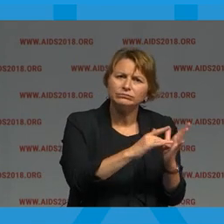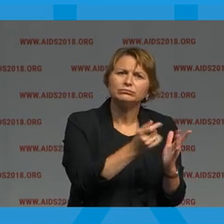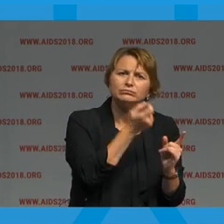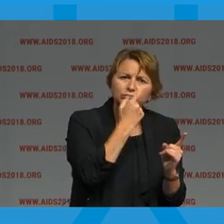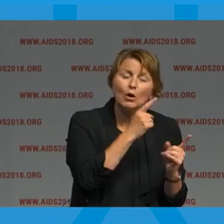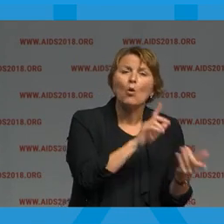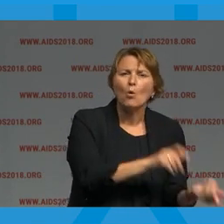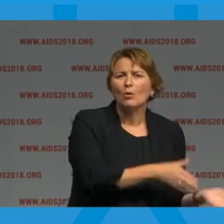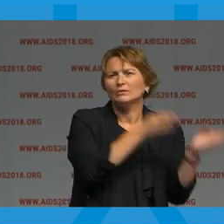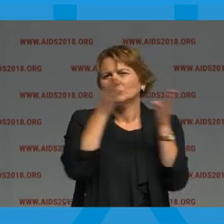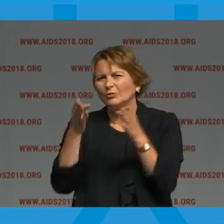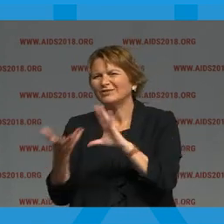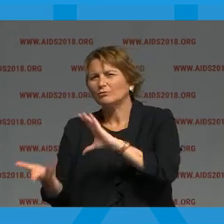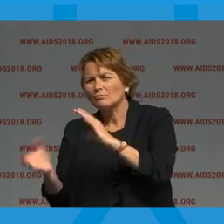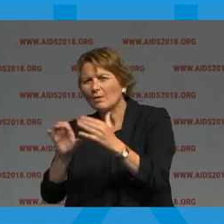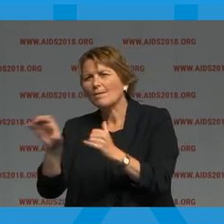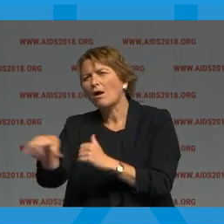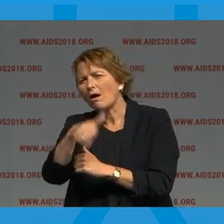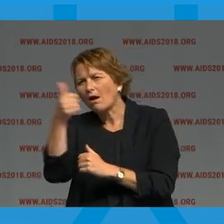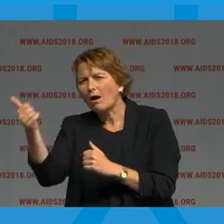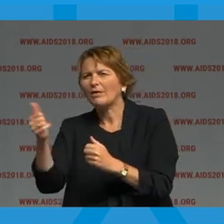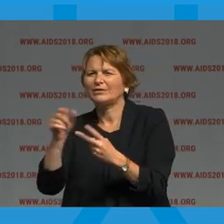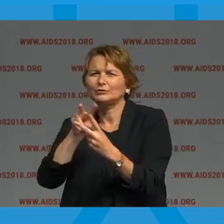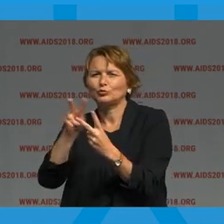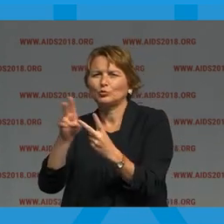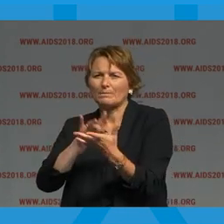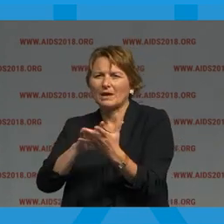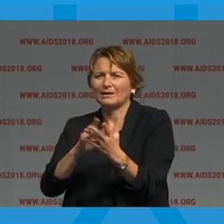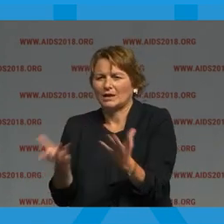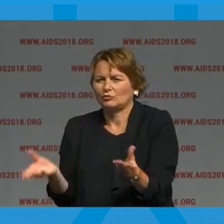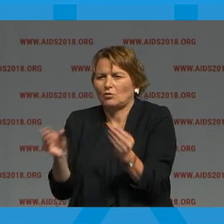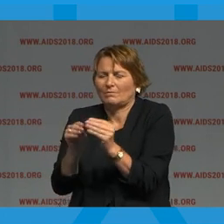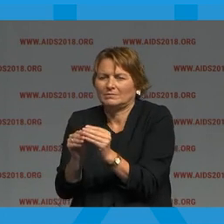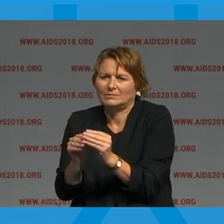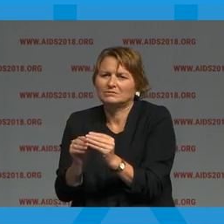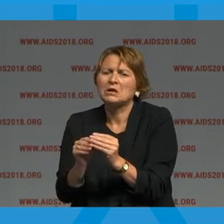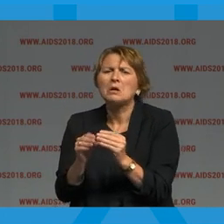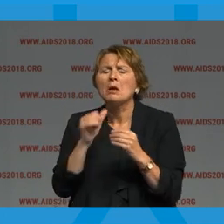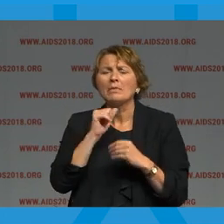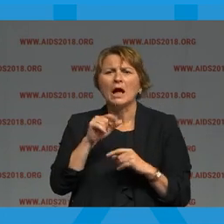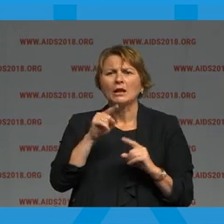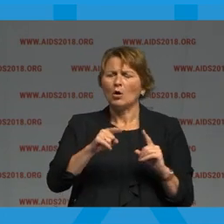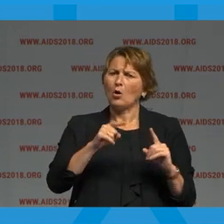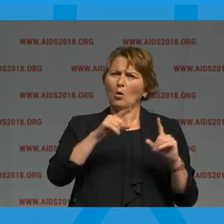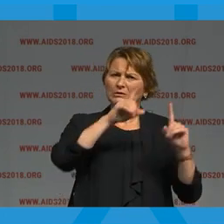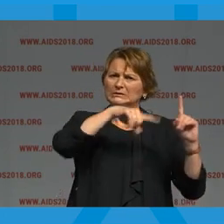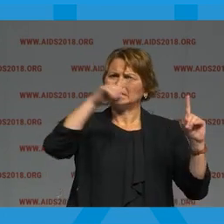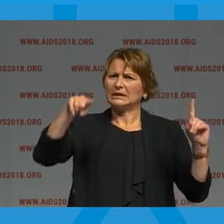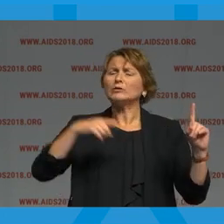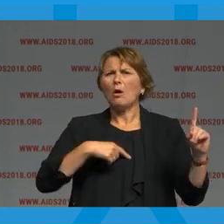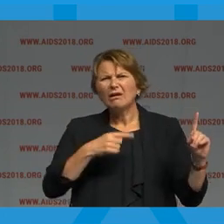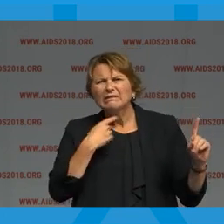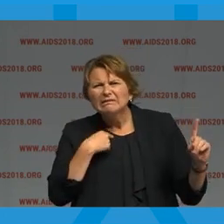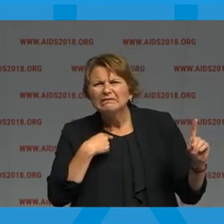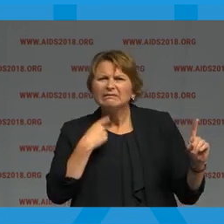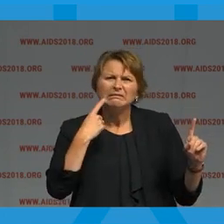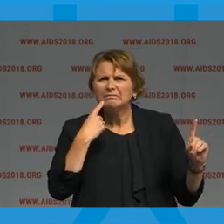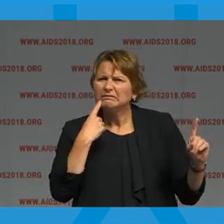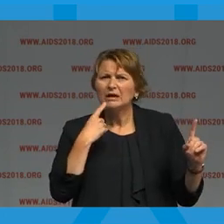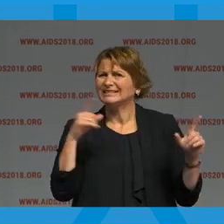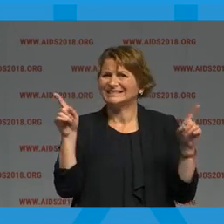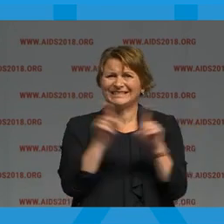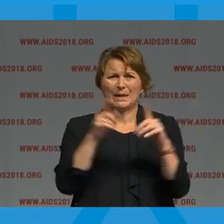this fixed-dose combination of dolutegravir plus rilpivirine, and you don't need to be a statistician to understand that the results are exactly the